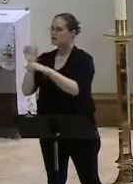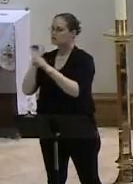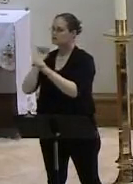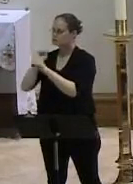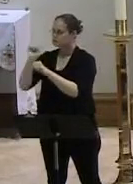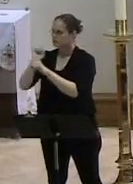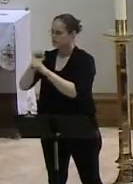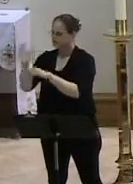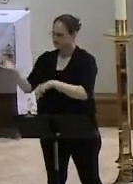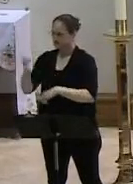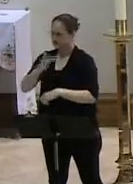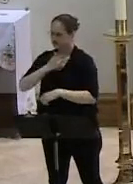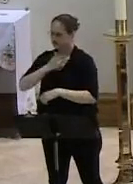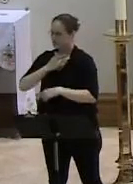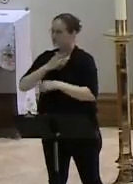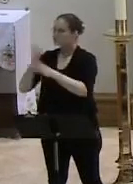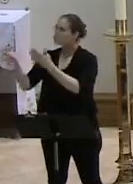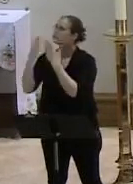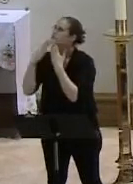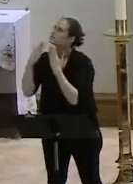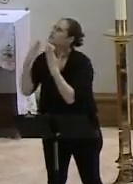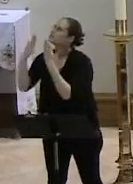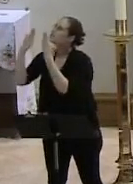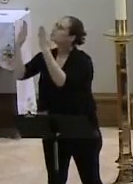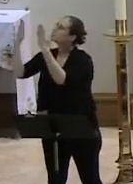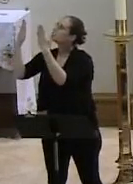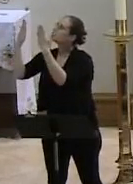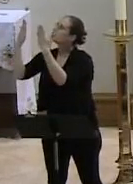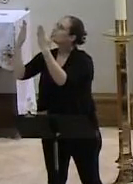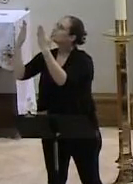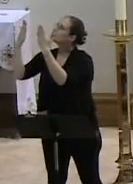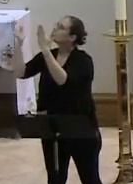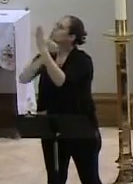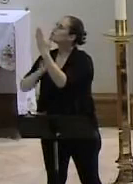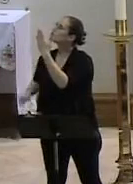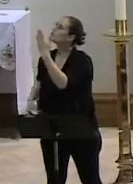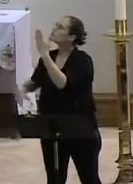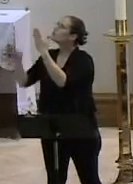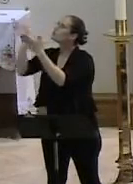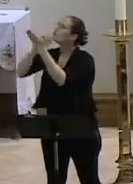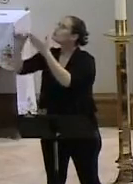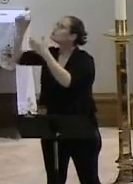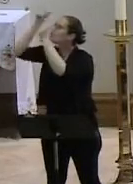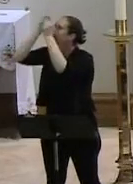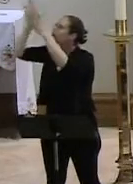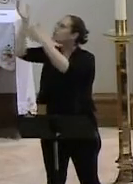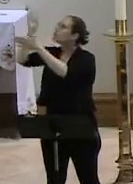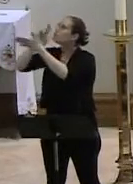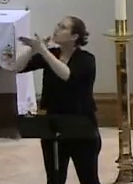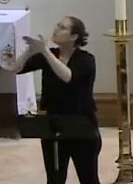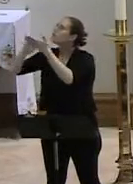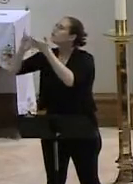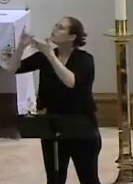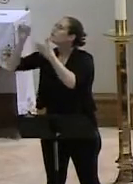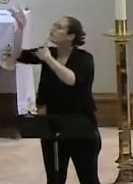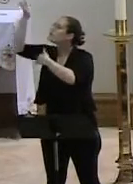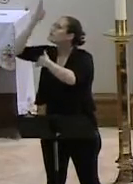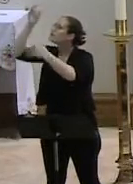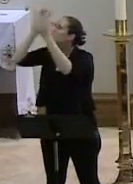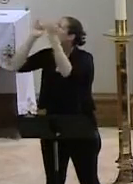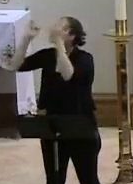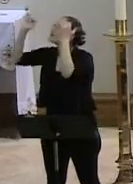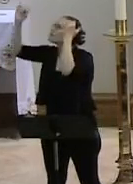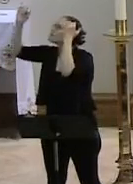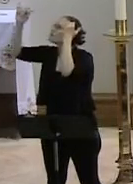our salvation, always and everywhere, to give you thanks, Lord, Holy Father, Almighty and Eternal God, for the